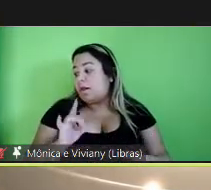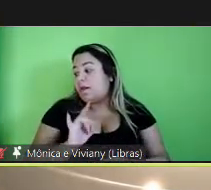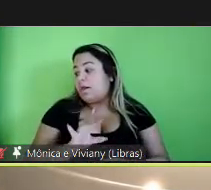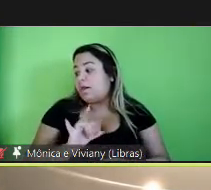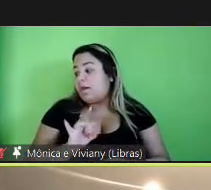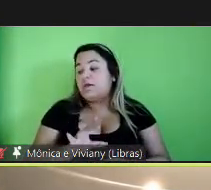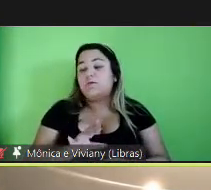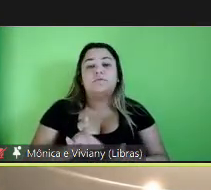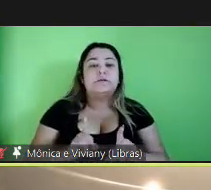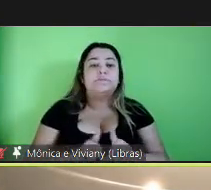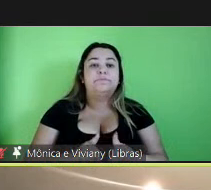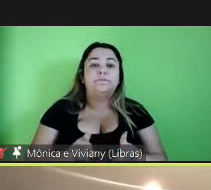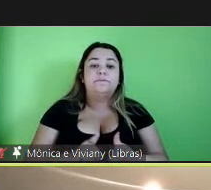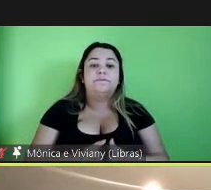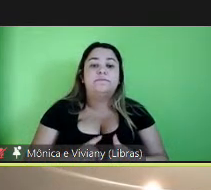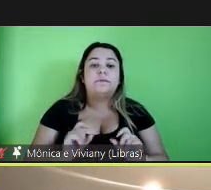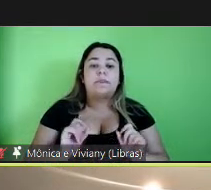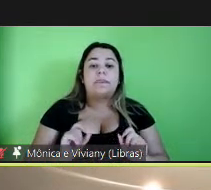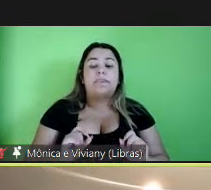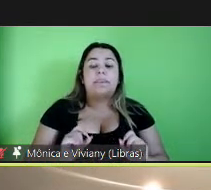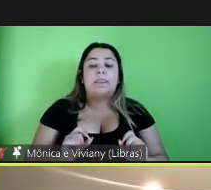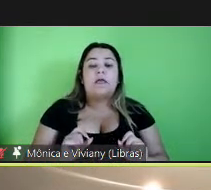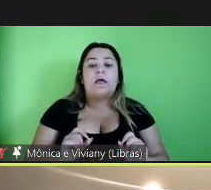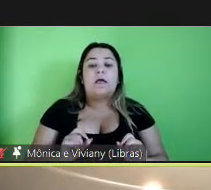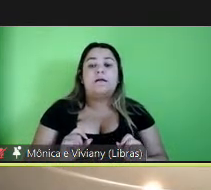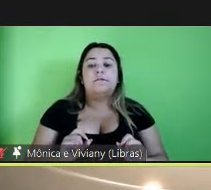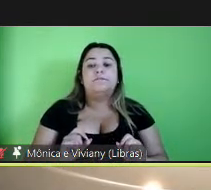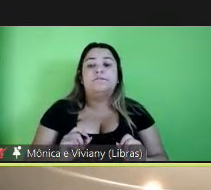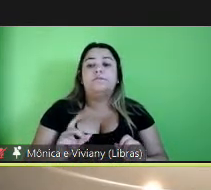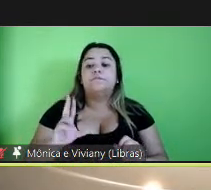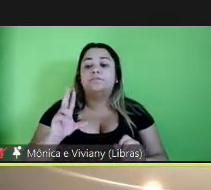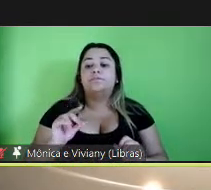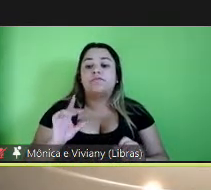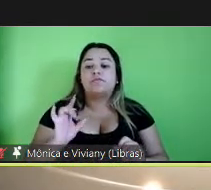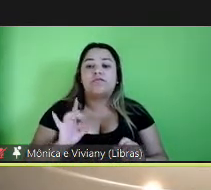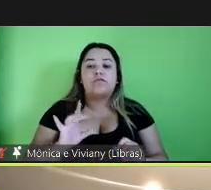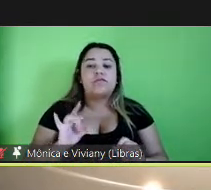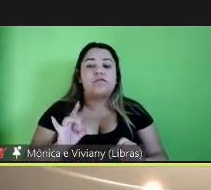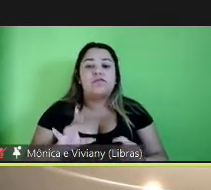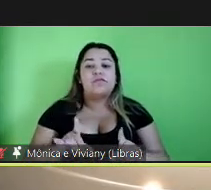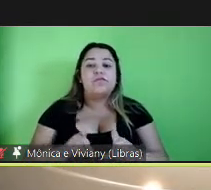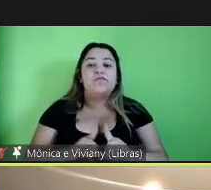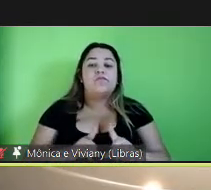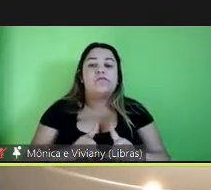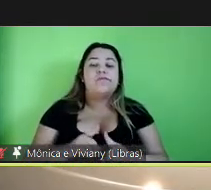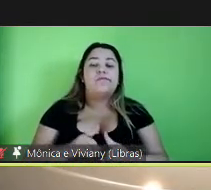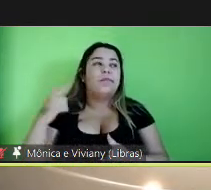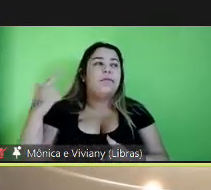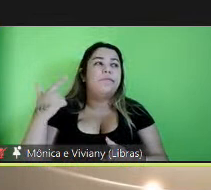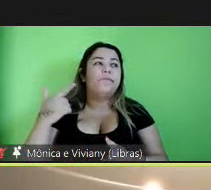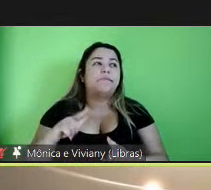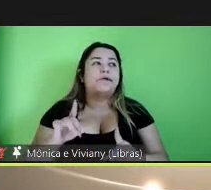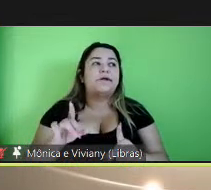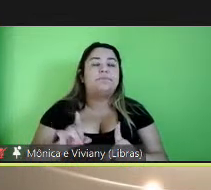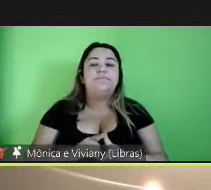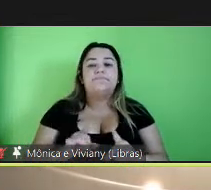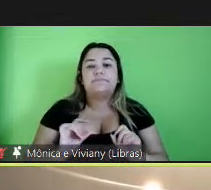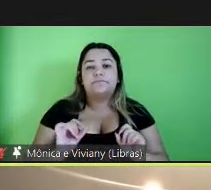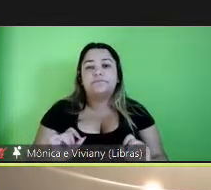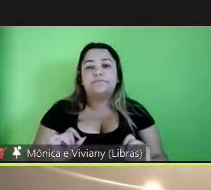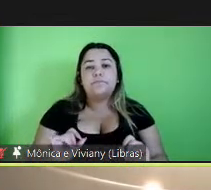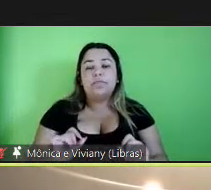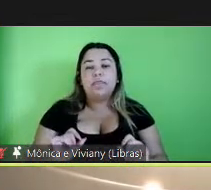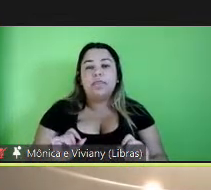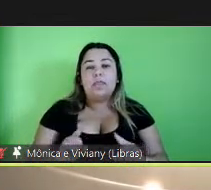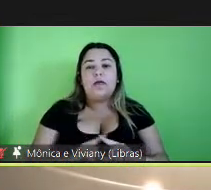it aligns not just with many local authority priorities, but wider priorities as well. I mentioned the health